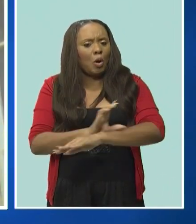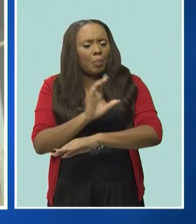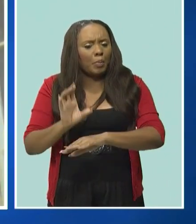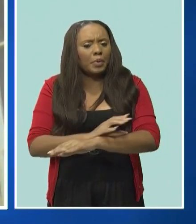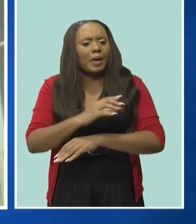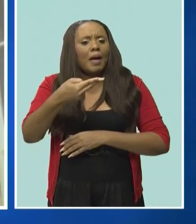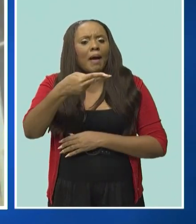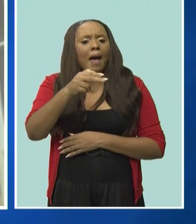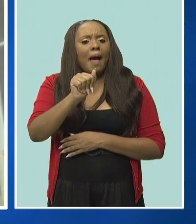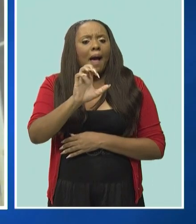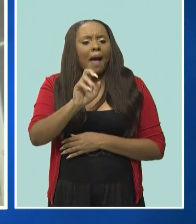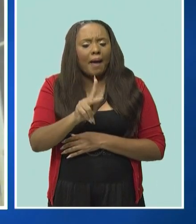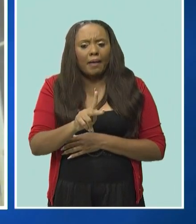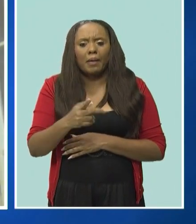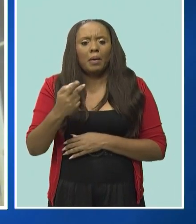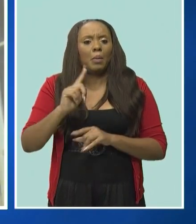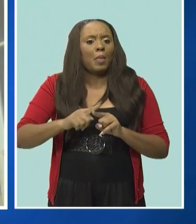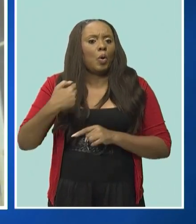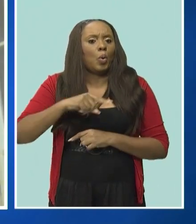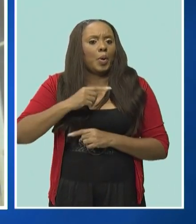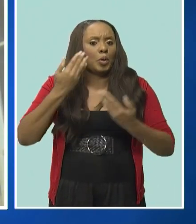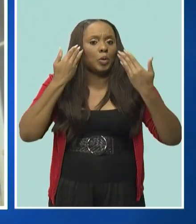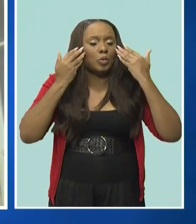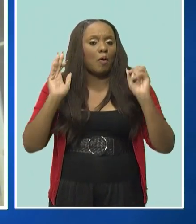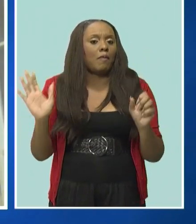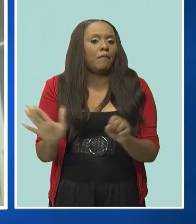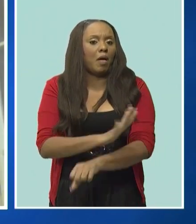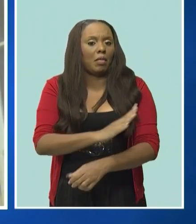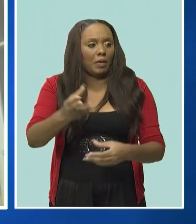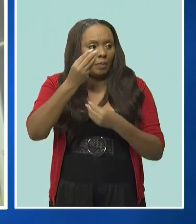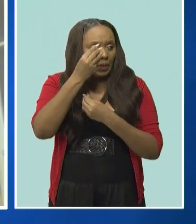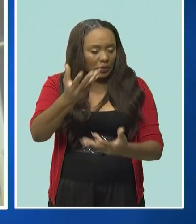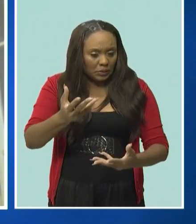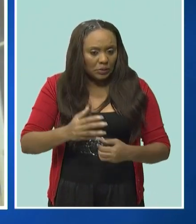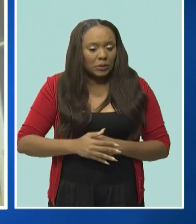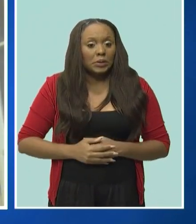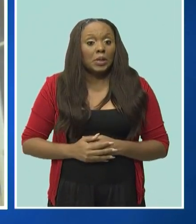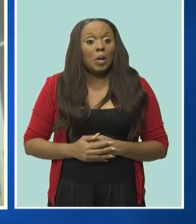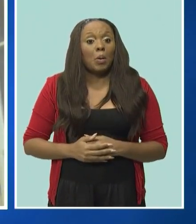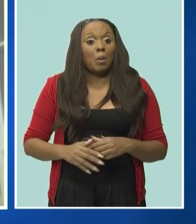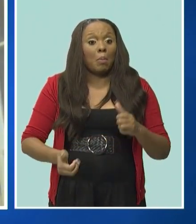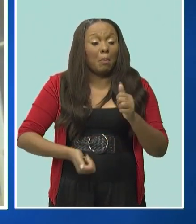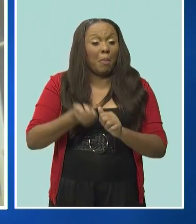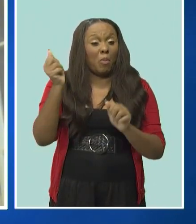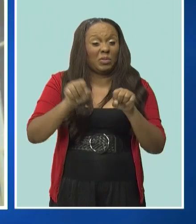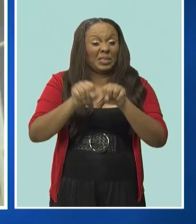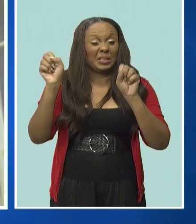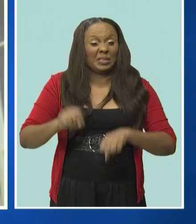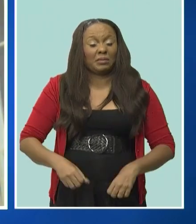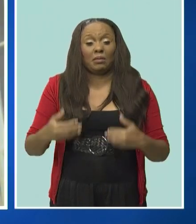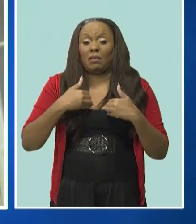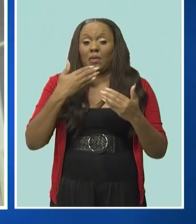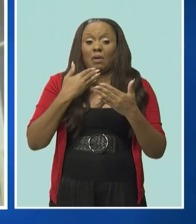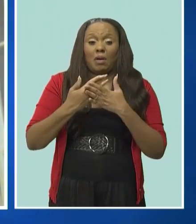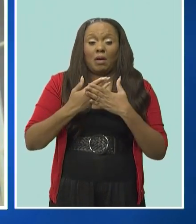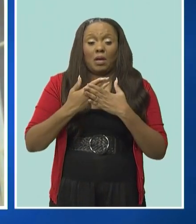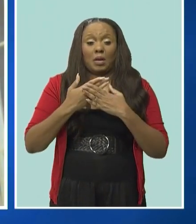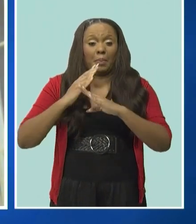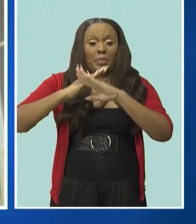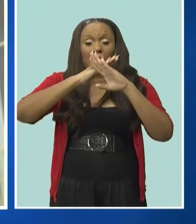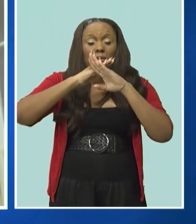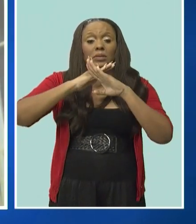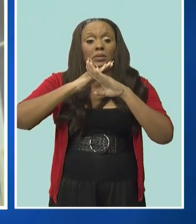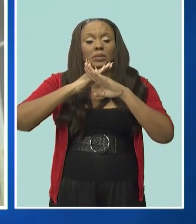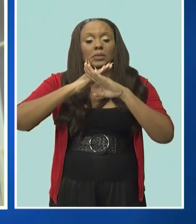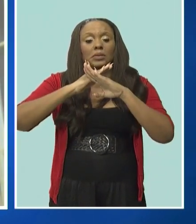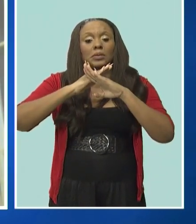would say that most systems right now have a pretty good protection rate. What